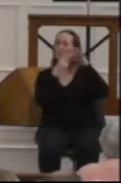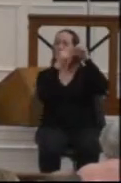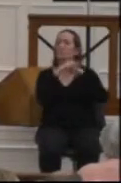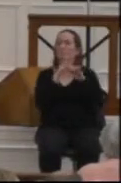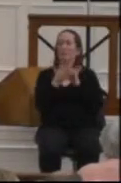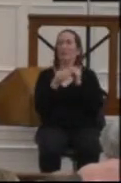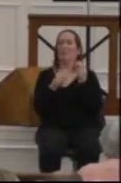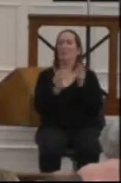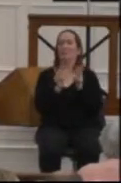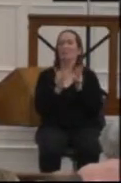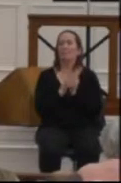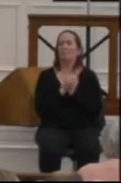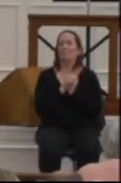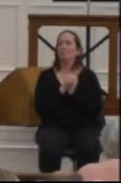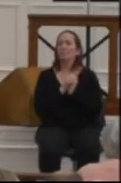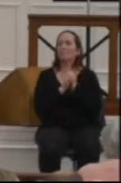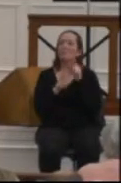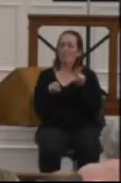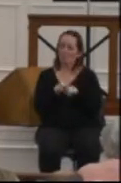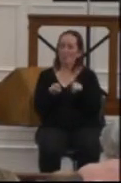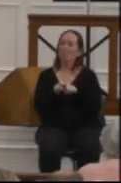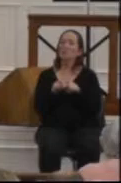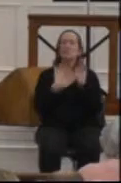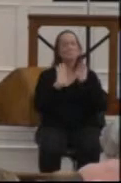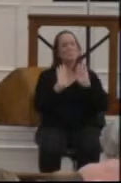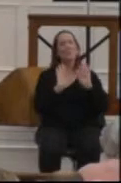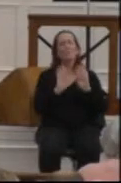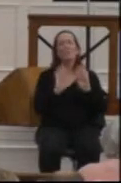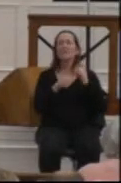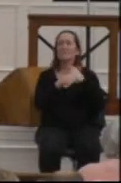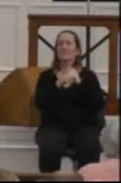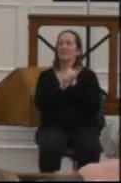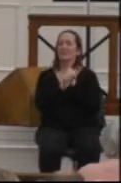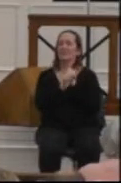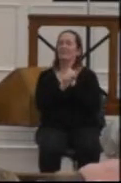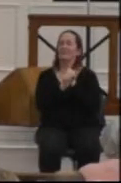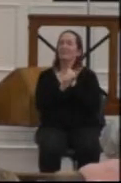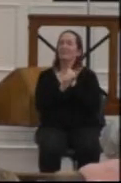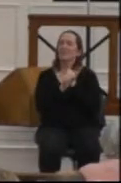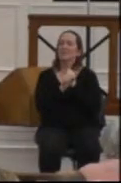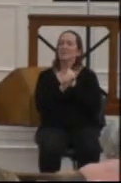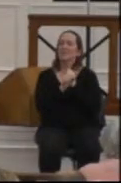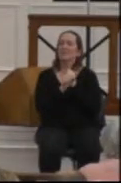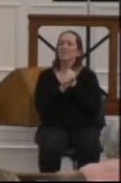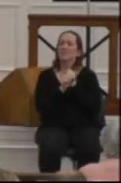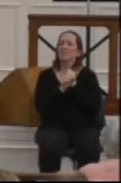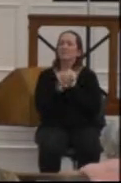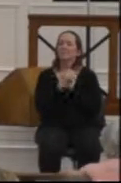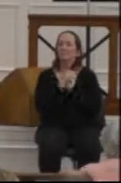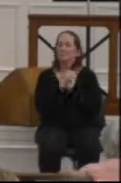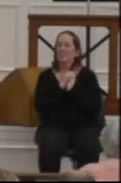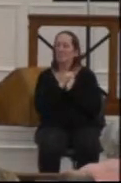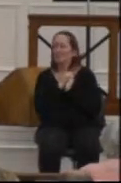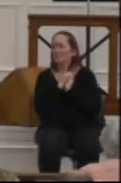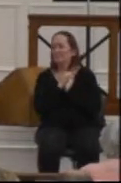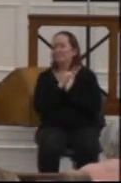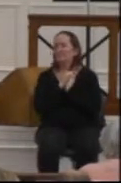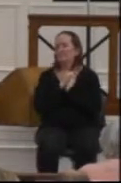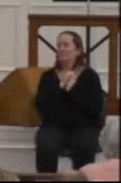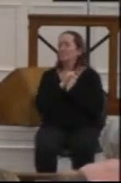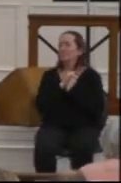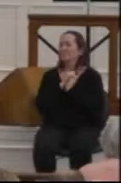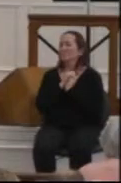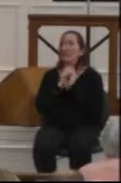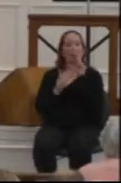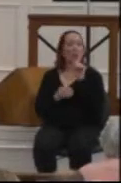way. You're also wonderfully made, and that is specific to you. There is no